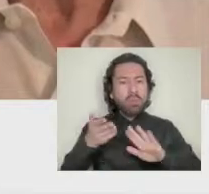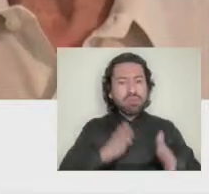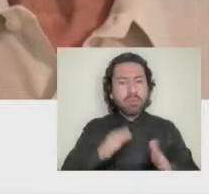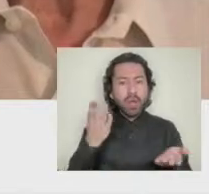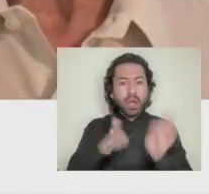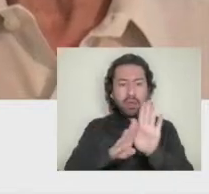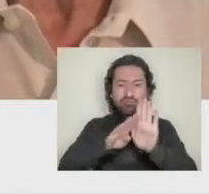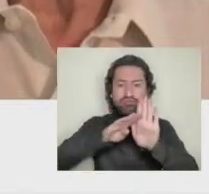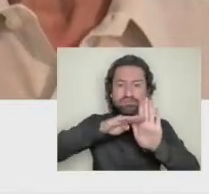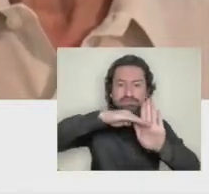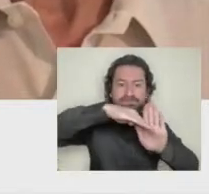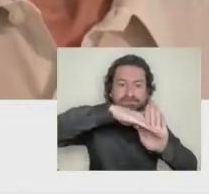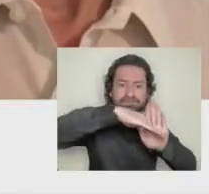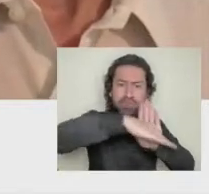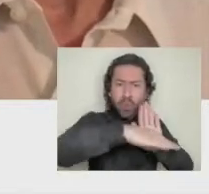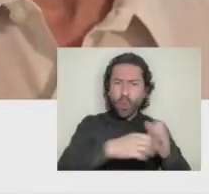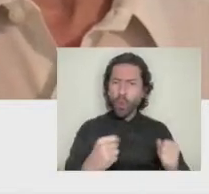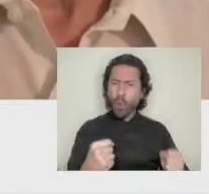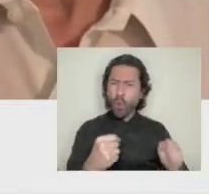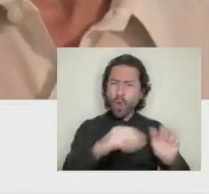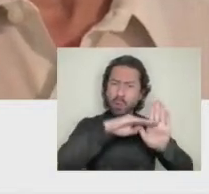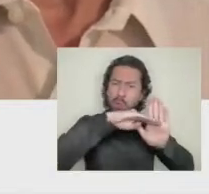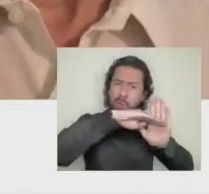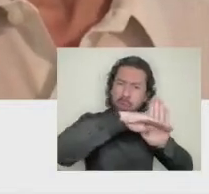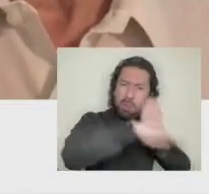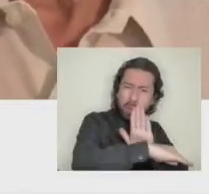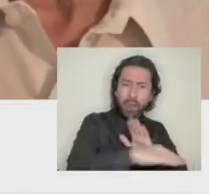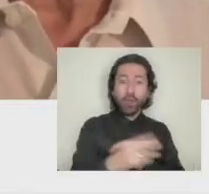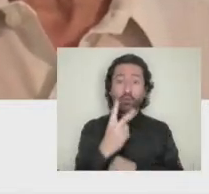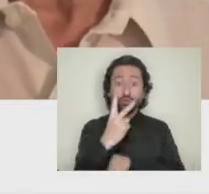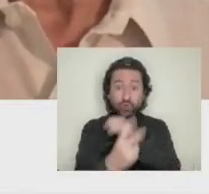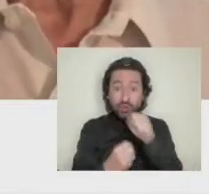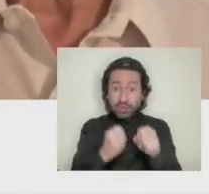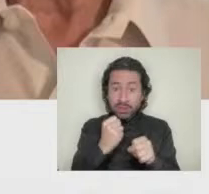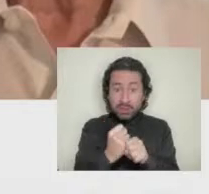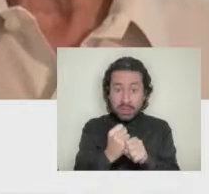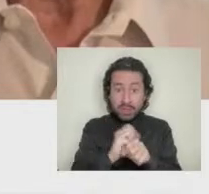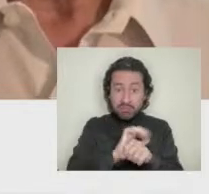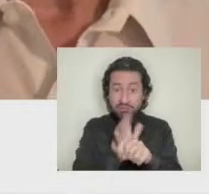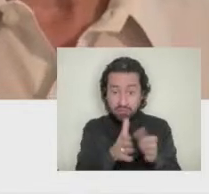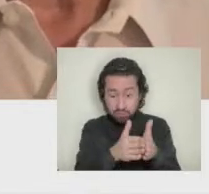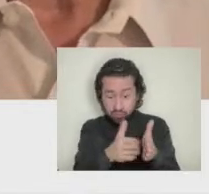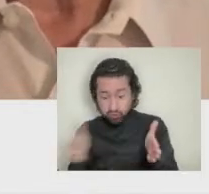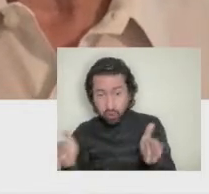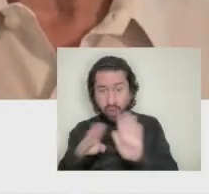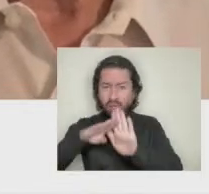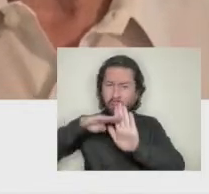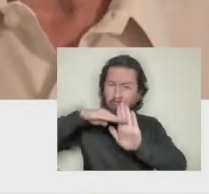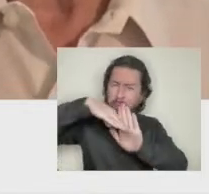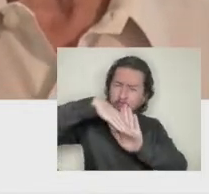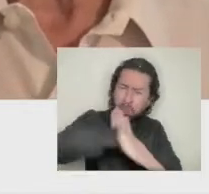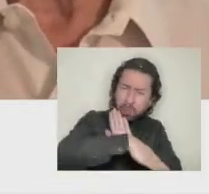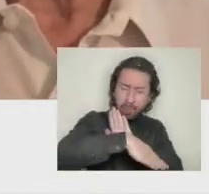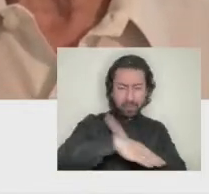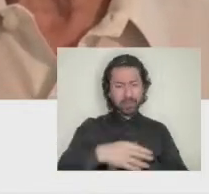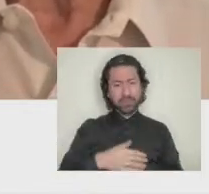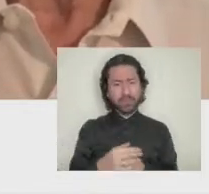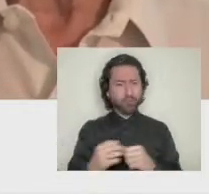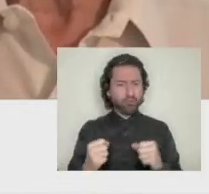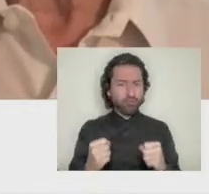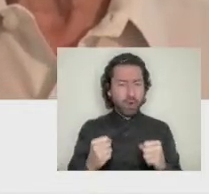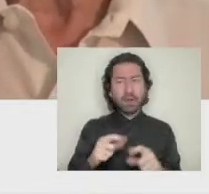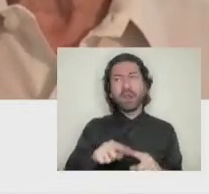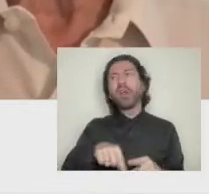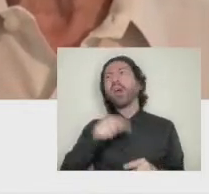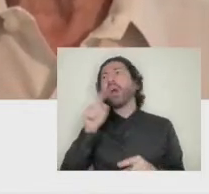2 years of the pandemic, and comparing it with 19 peer countries, Scotland, Northern Ireland,